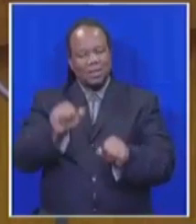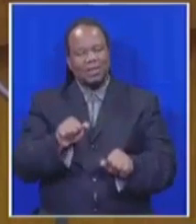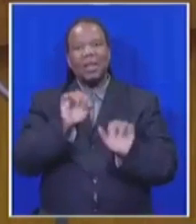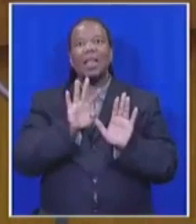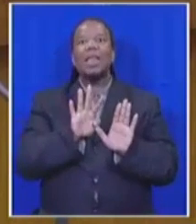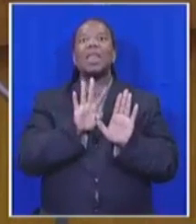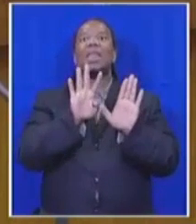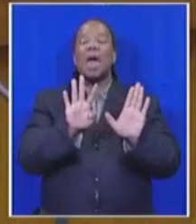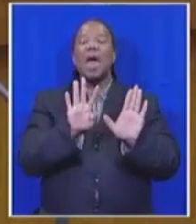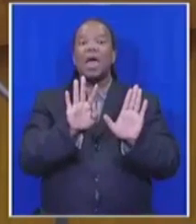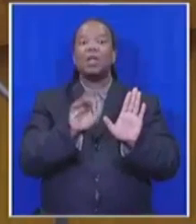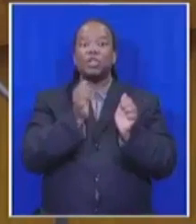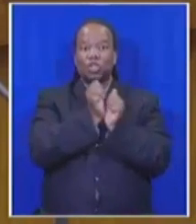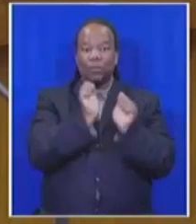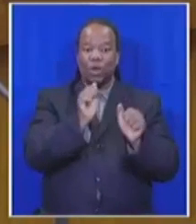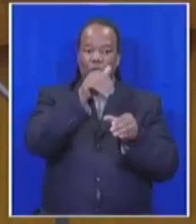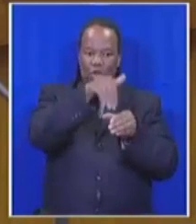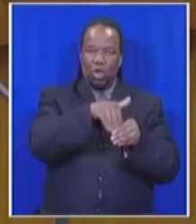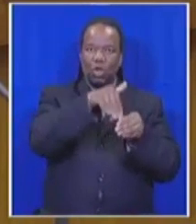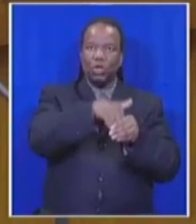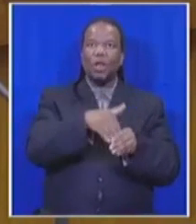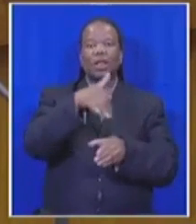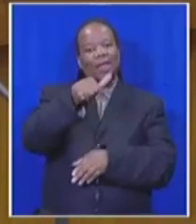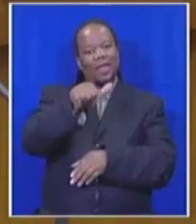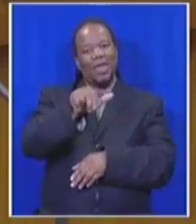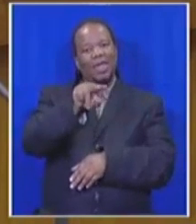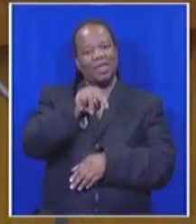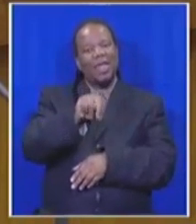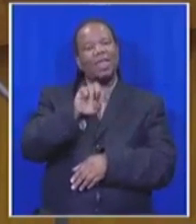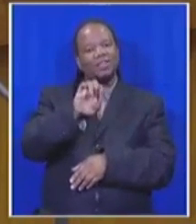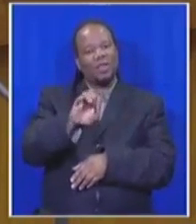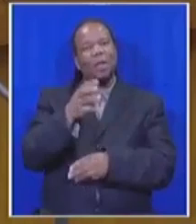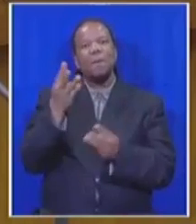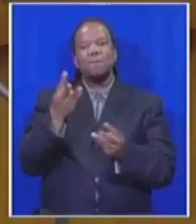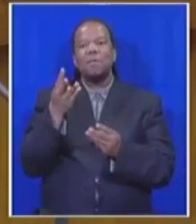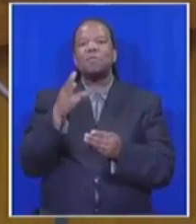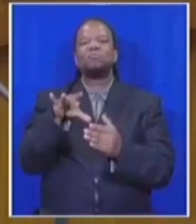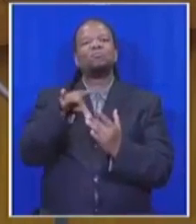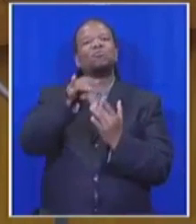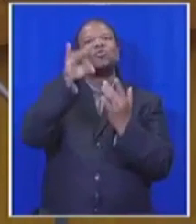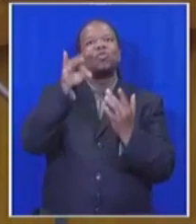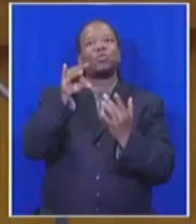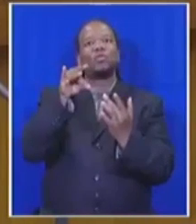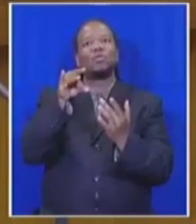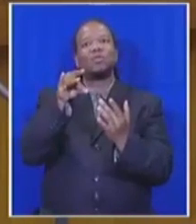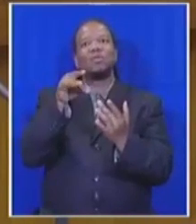the line, the ANC remains the people's choice, though with a reduced majority.